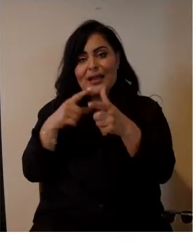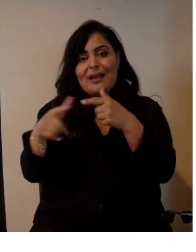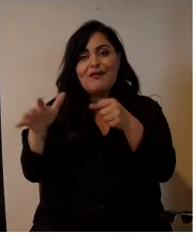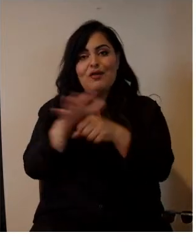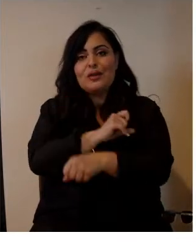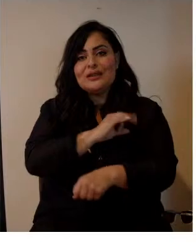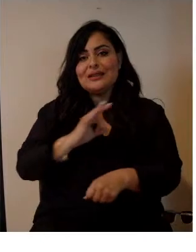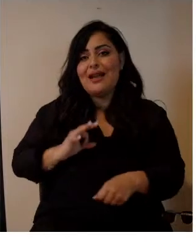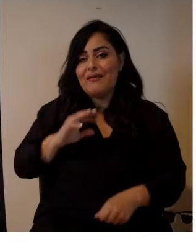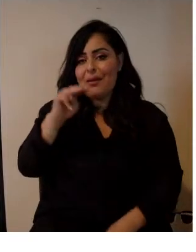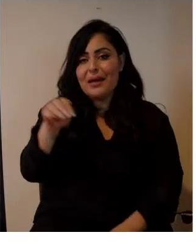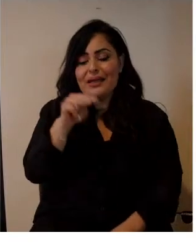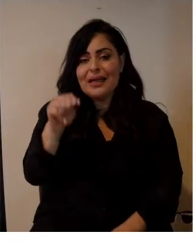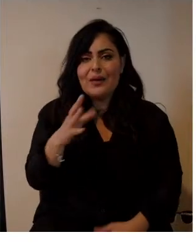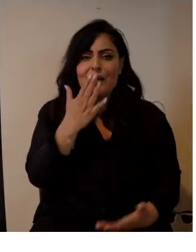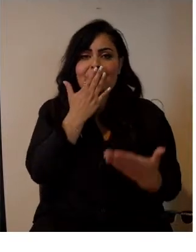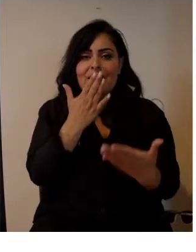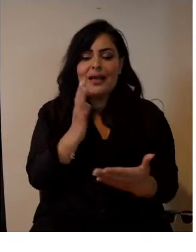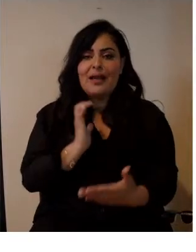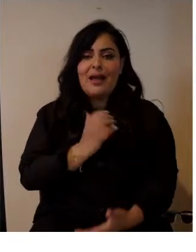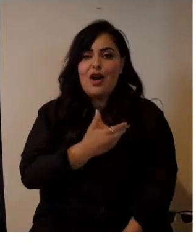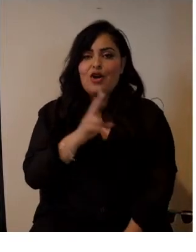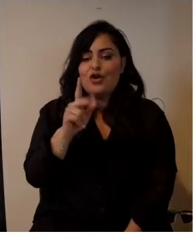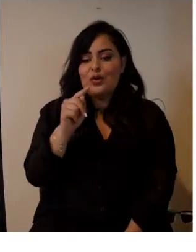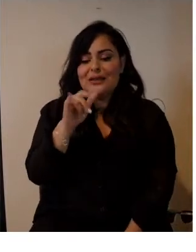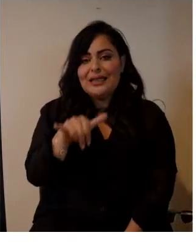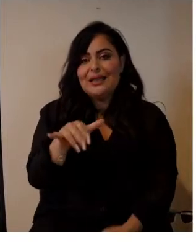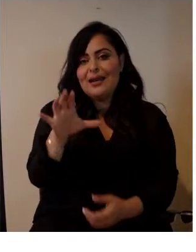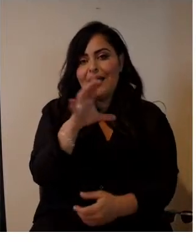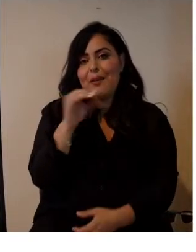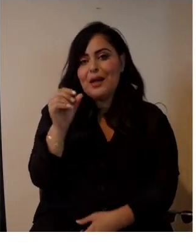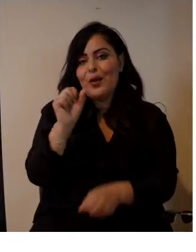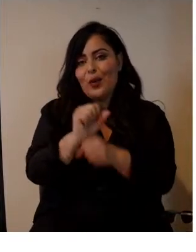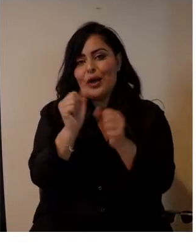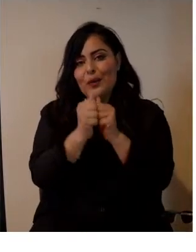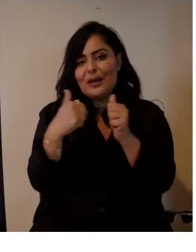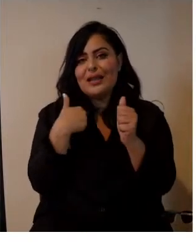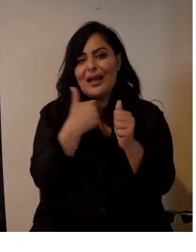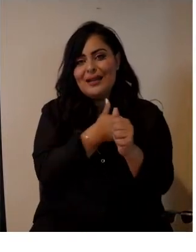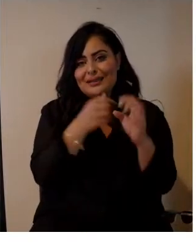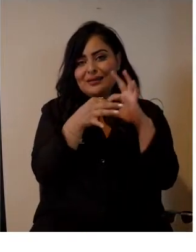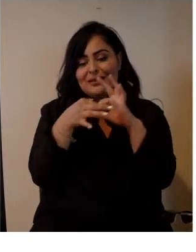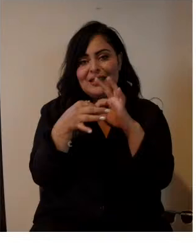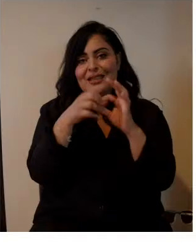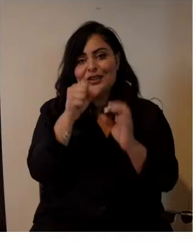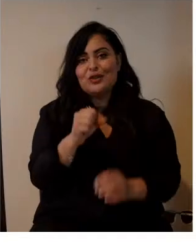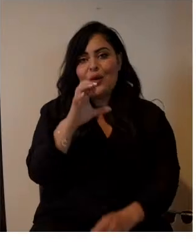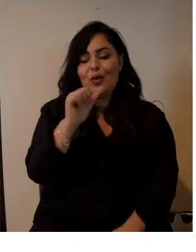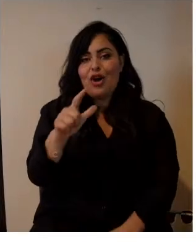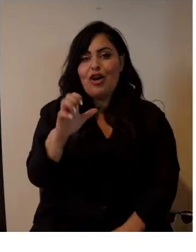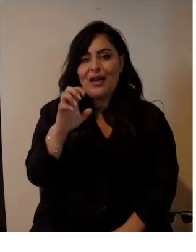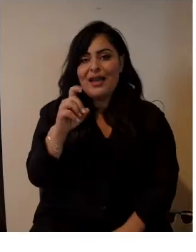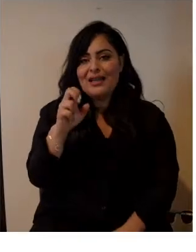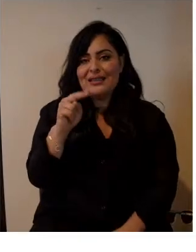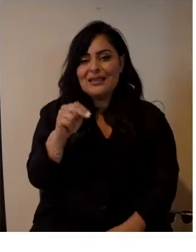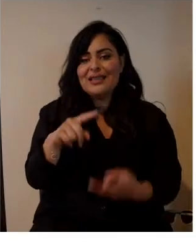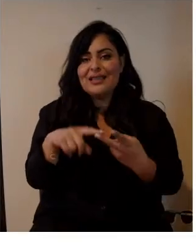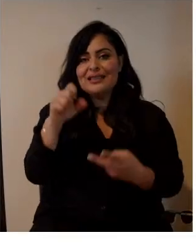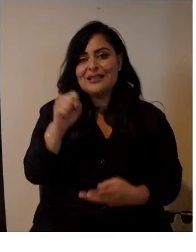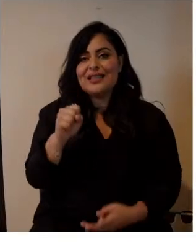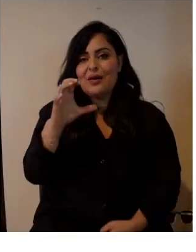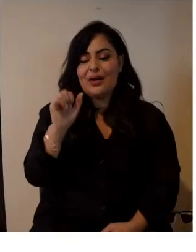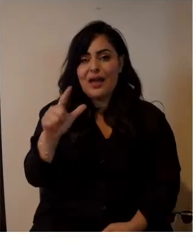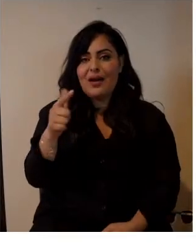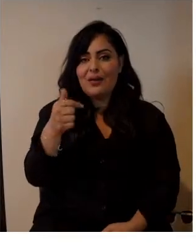I want to thank our utility companies that are here, that are working with us in coordination. That includes Southern California Edison, Southern California